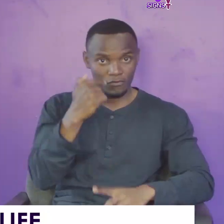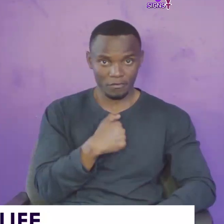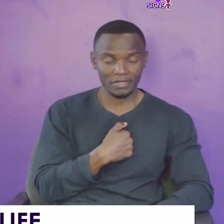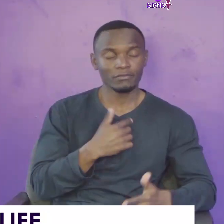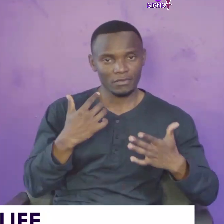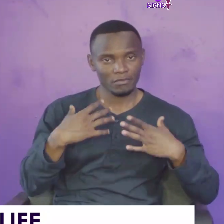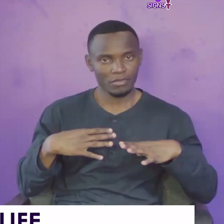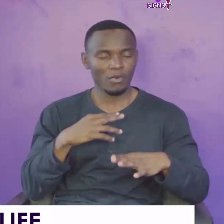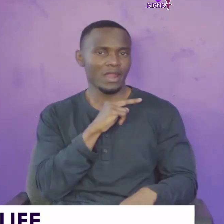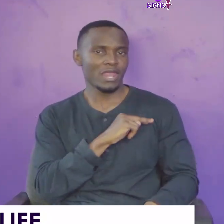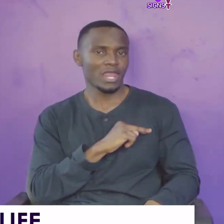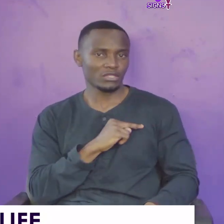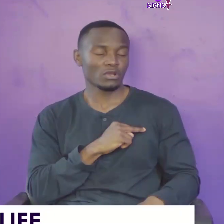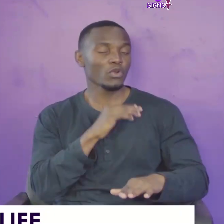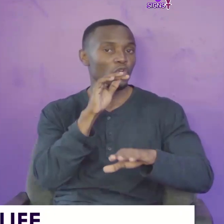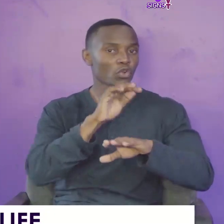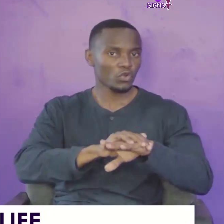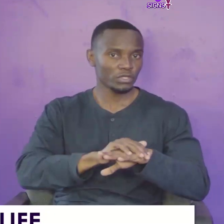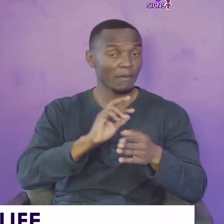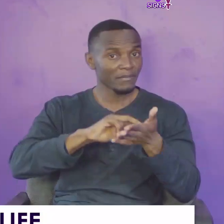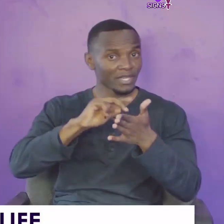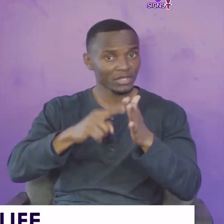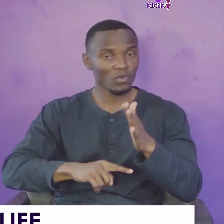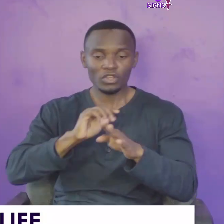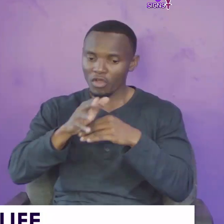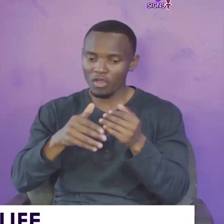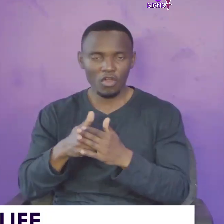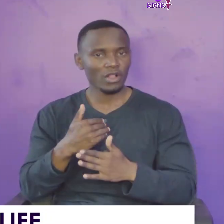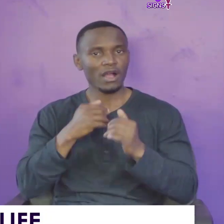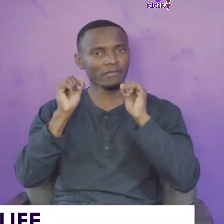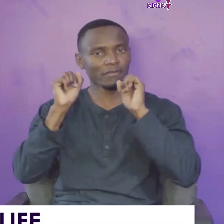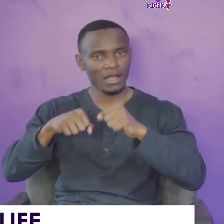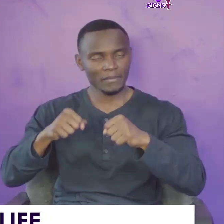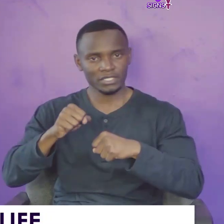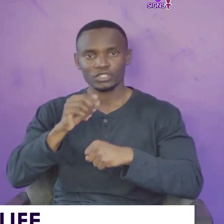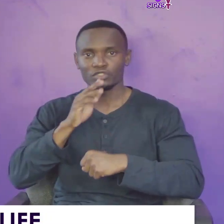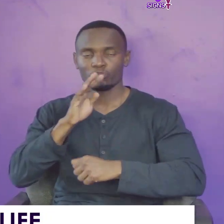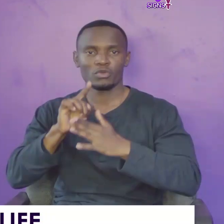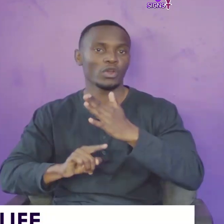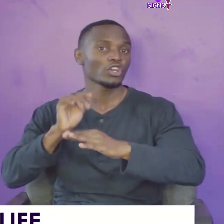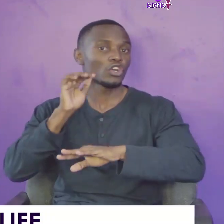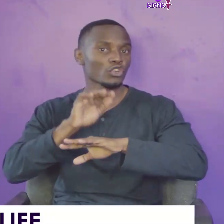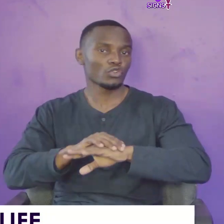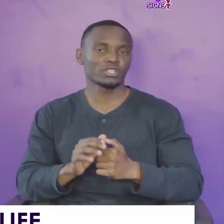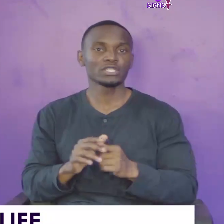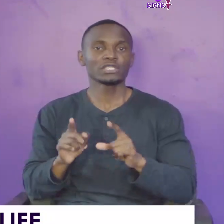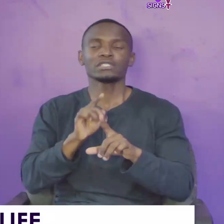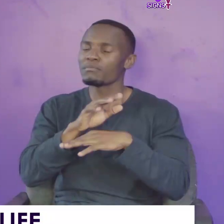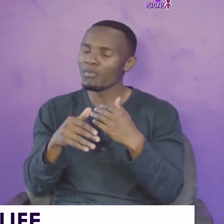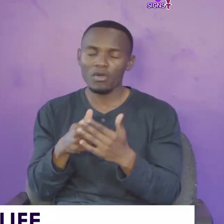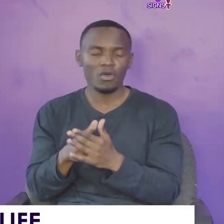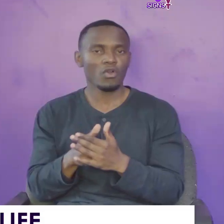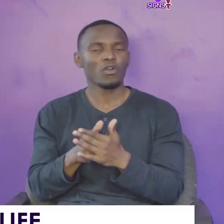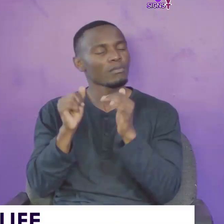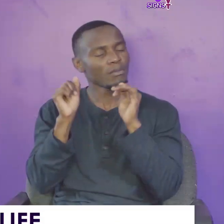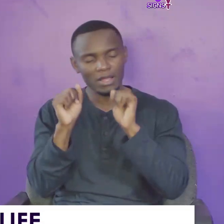good. It means we all have the ability to be good. We all have that blueprint. We